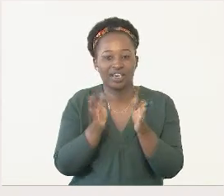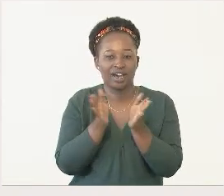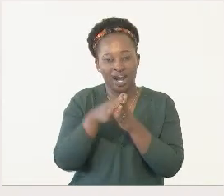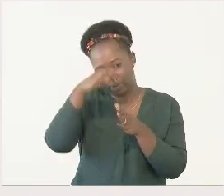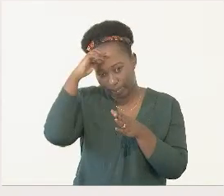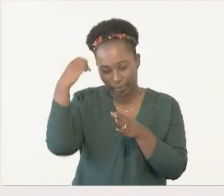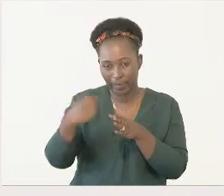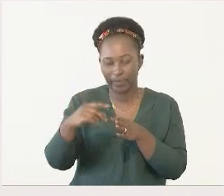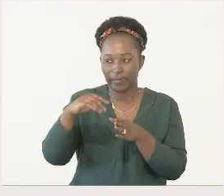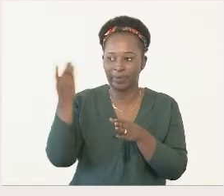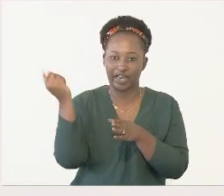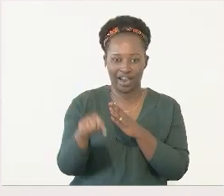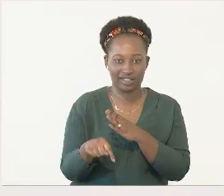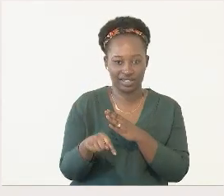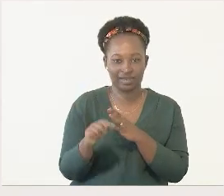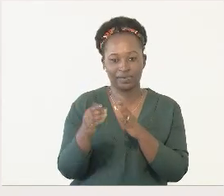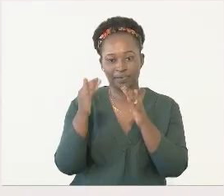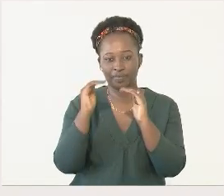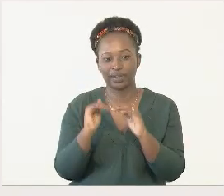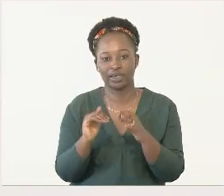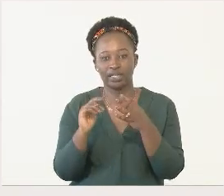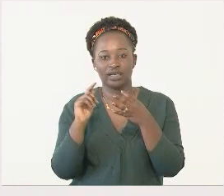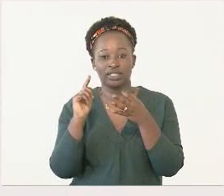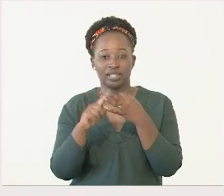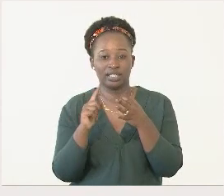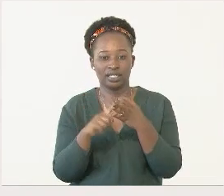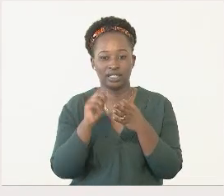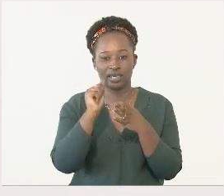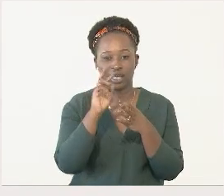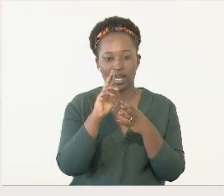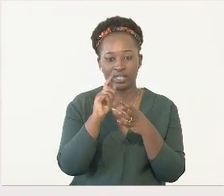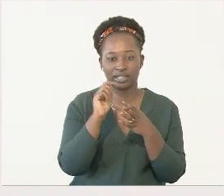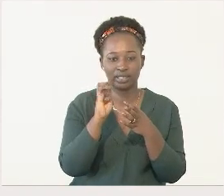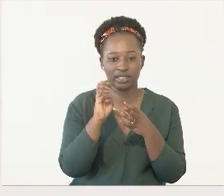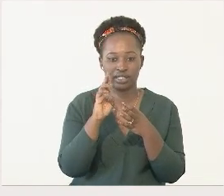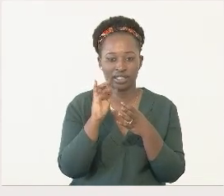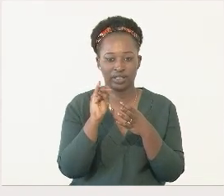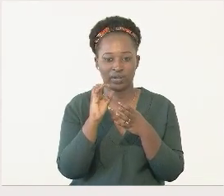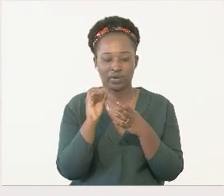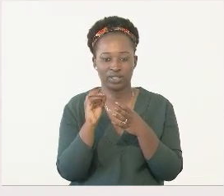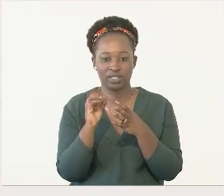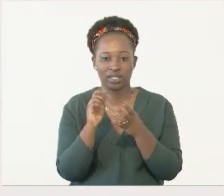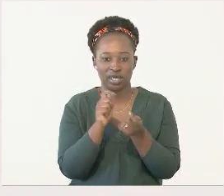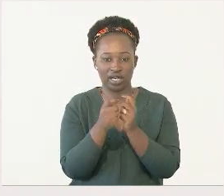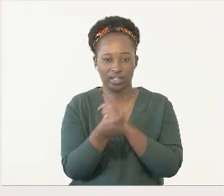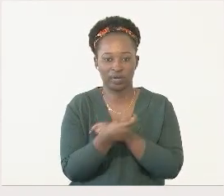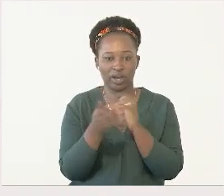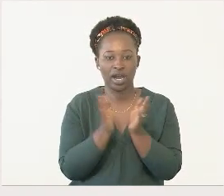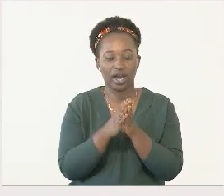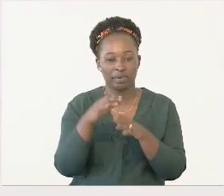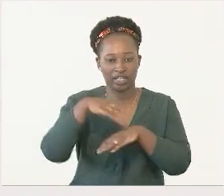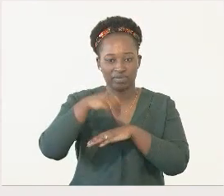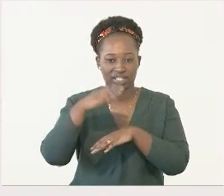the arterioles dilate, the hair stands on end, and sweat production almost